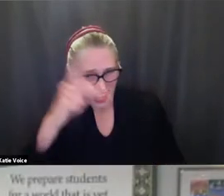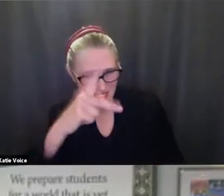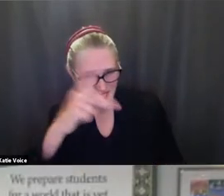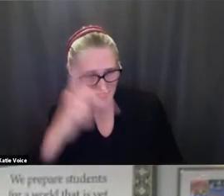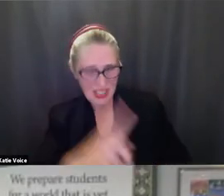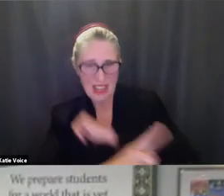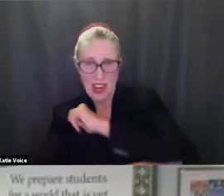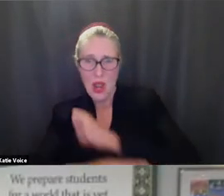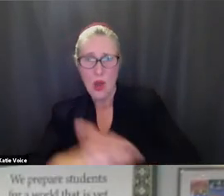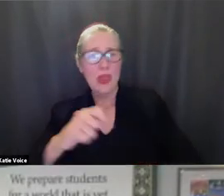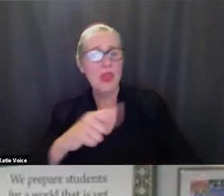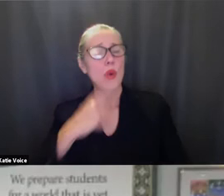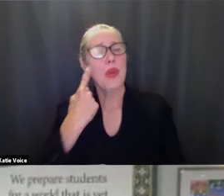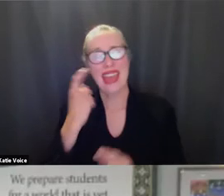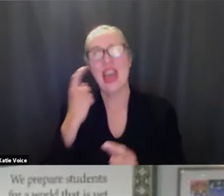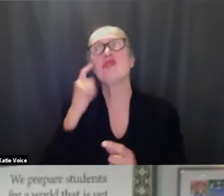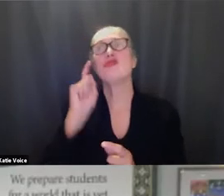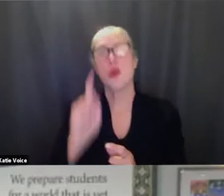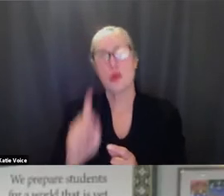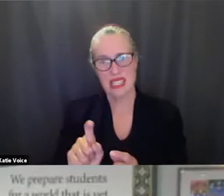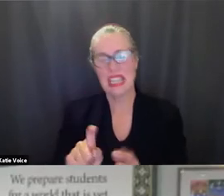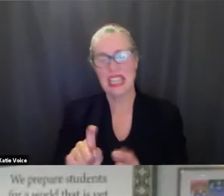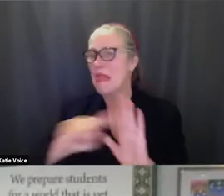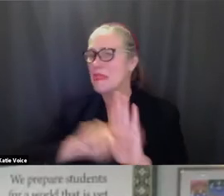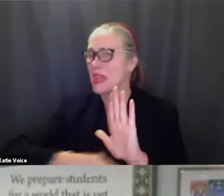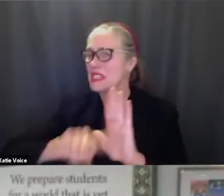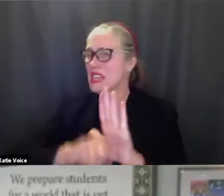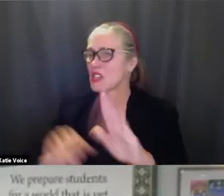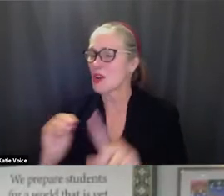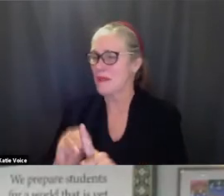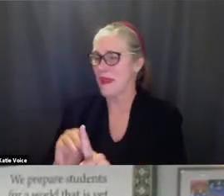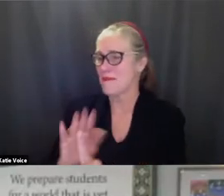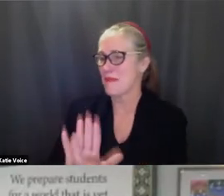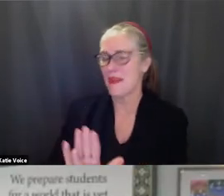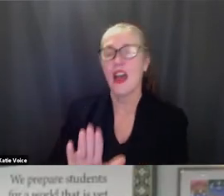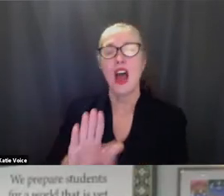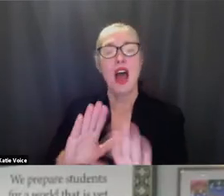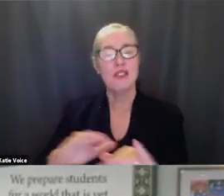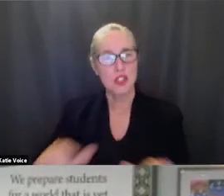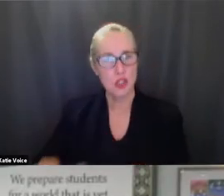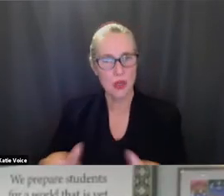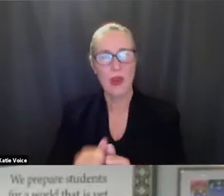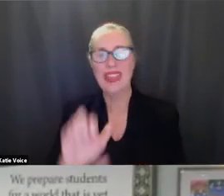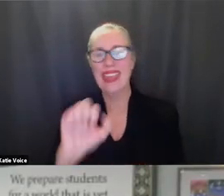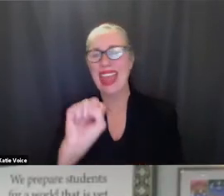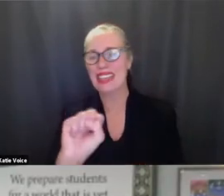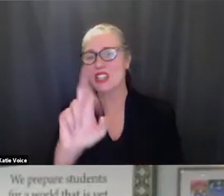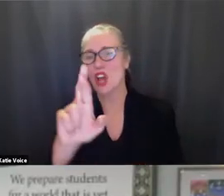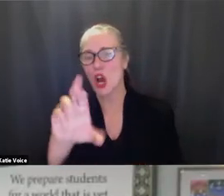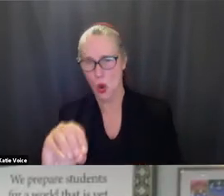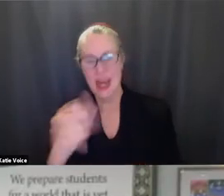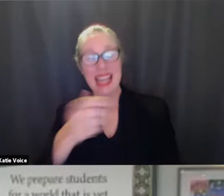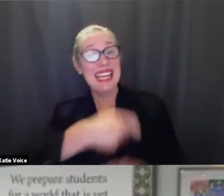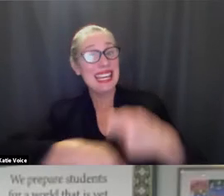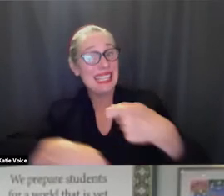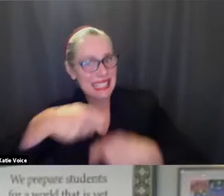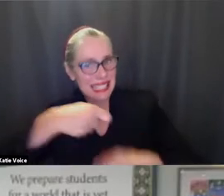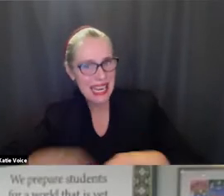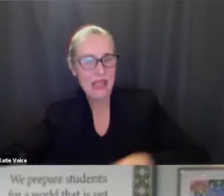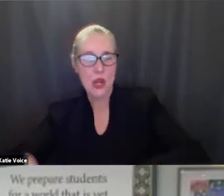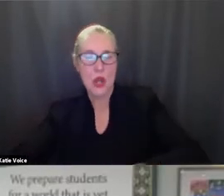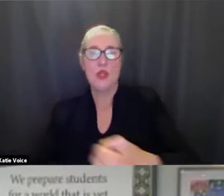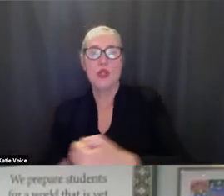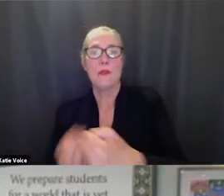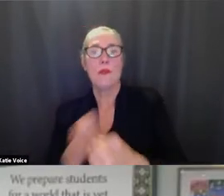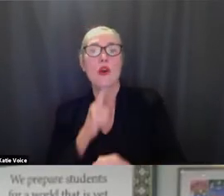the new without acknowledging the detrimental impacts on our children of sros instead let's work towards a system that supports the